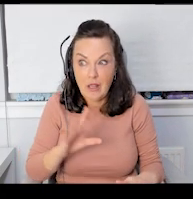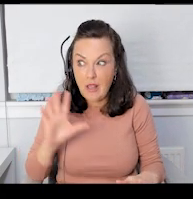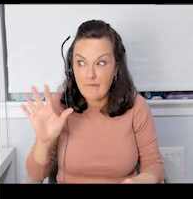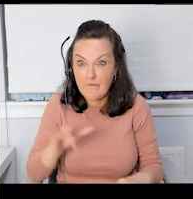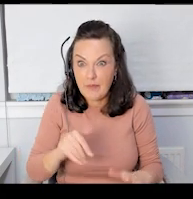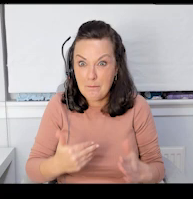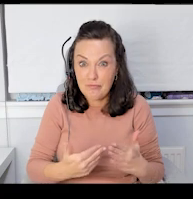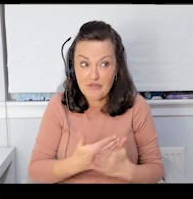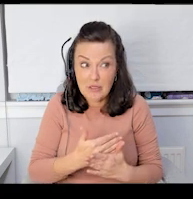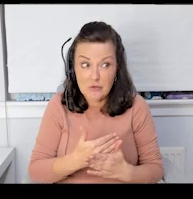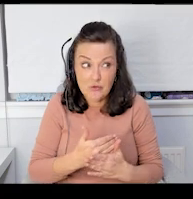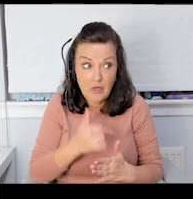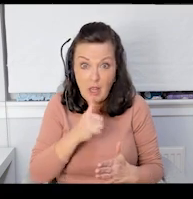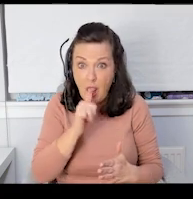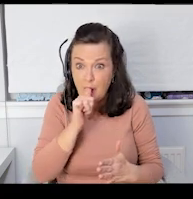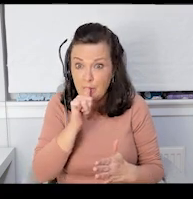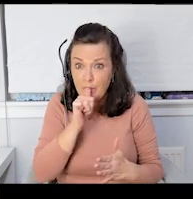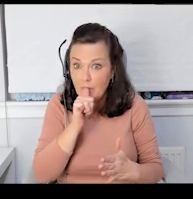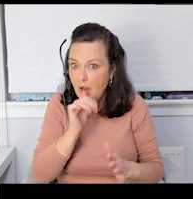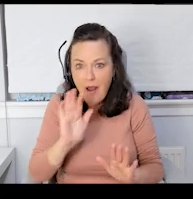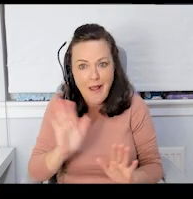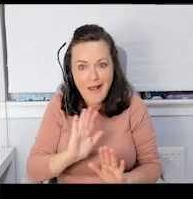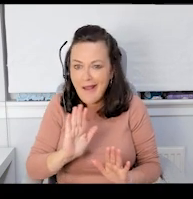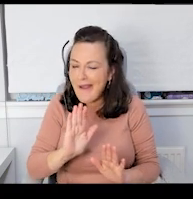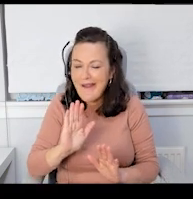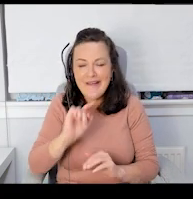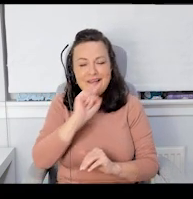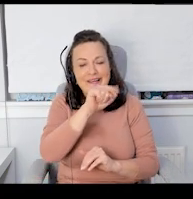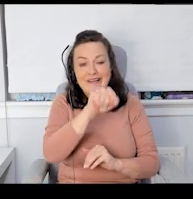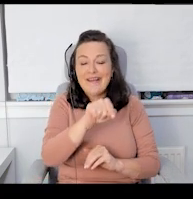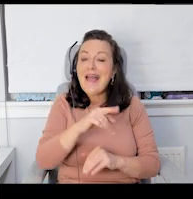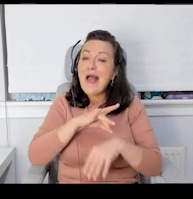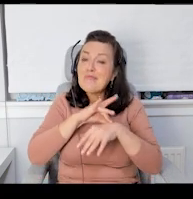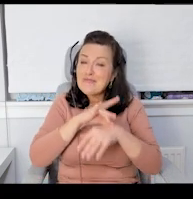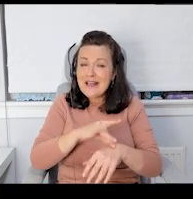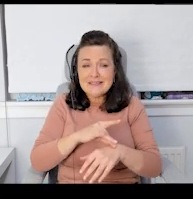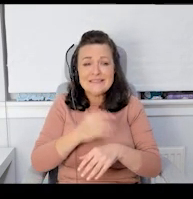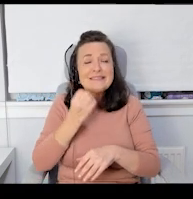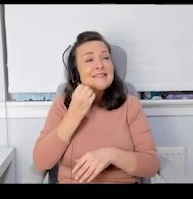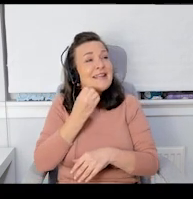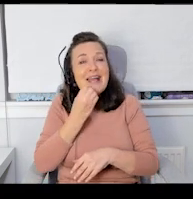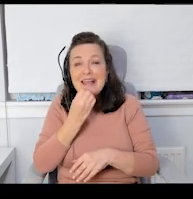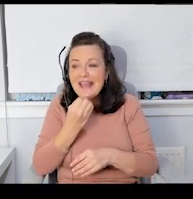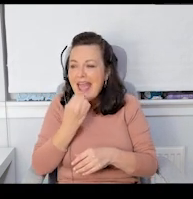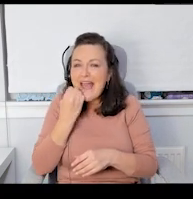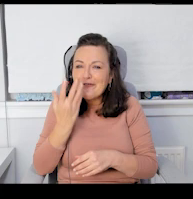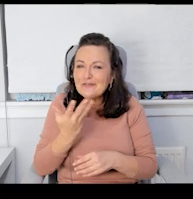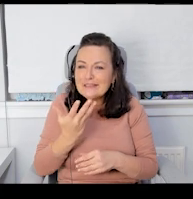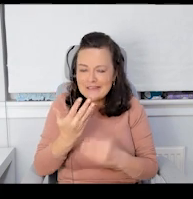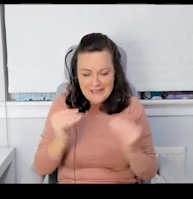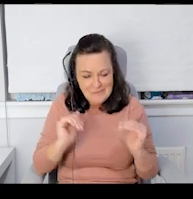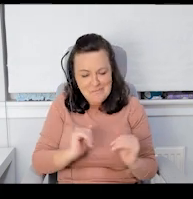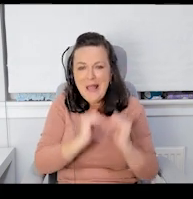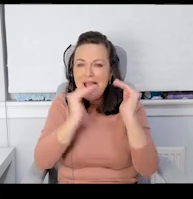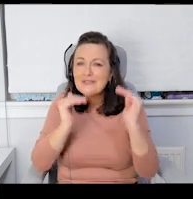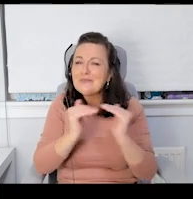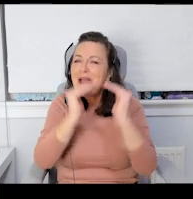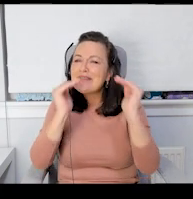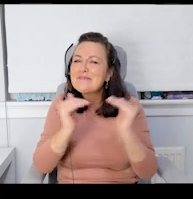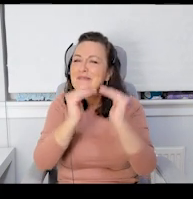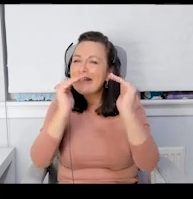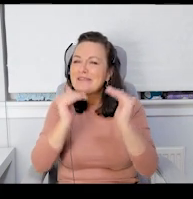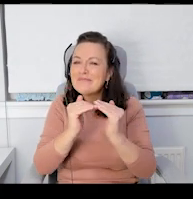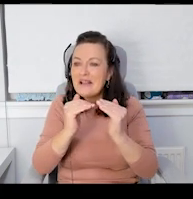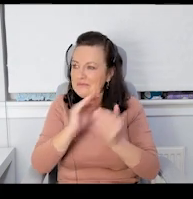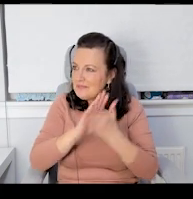do I apply this knowledge. It's mm-hmm. on a day-to-day basis everything you're learning. And so we have apprentices who are now very, very senior leaders